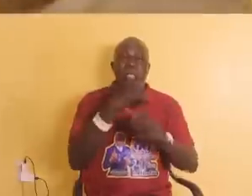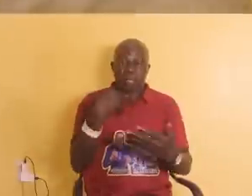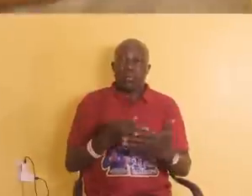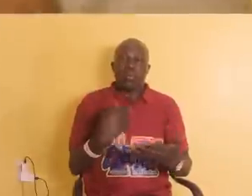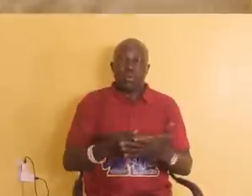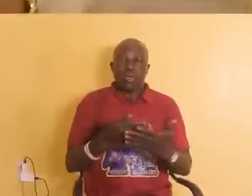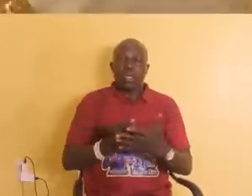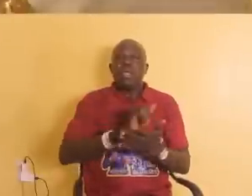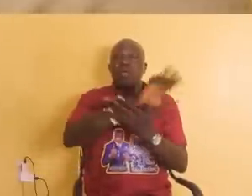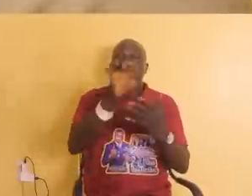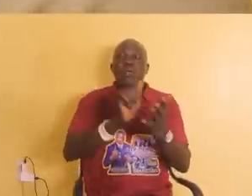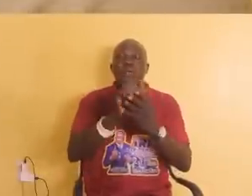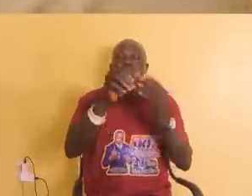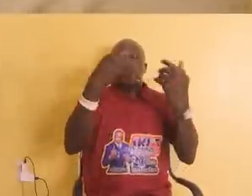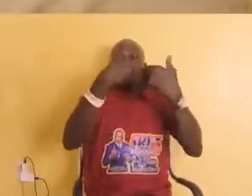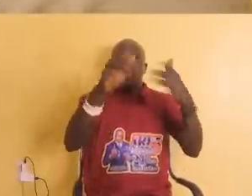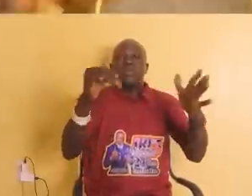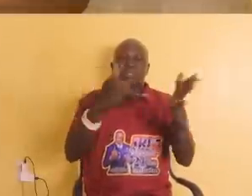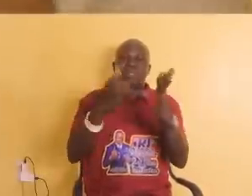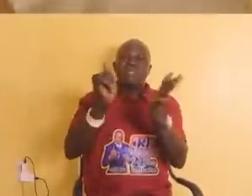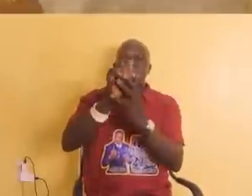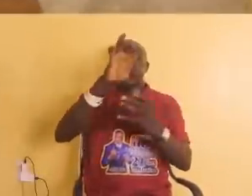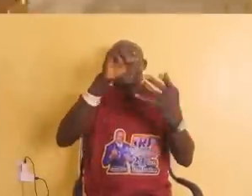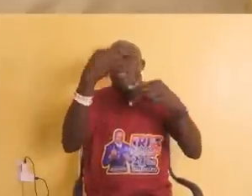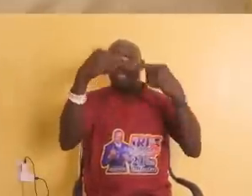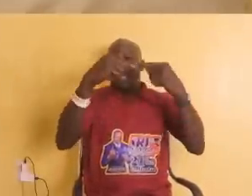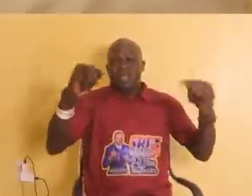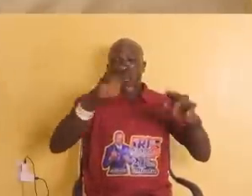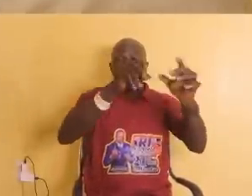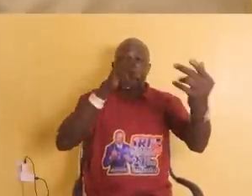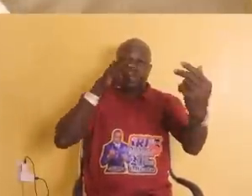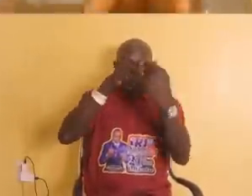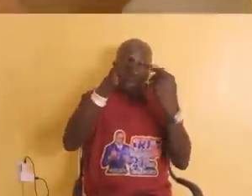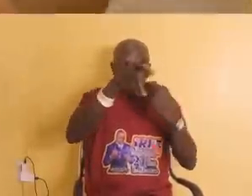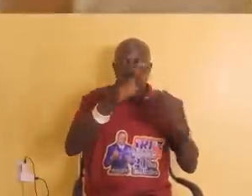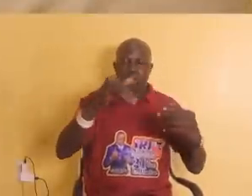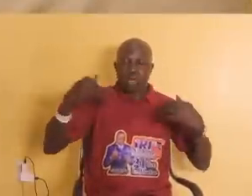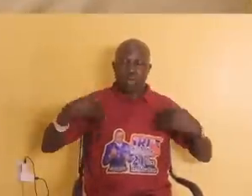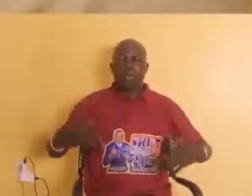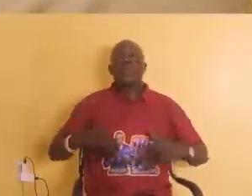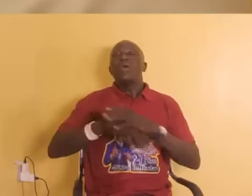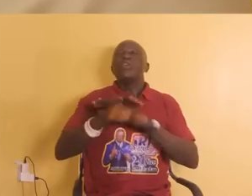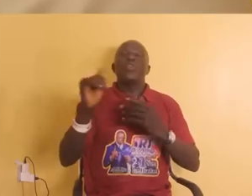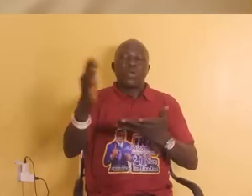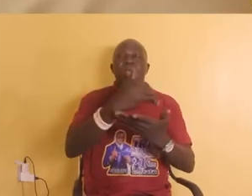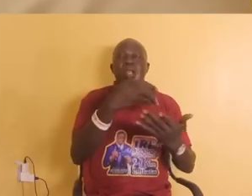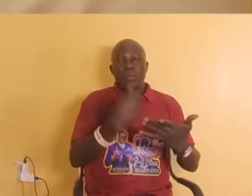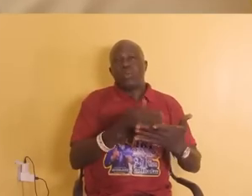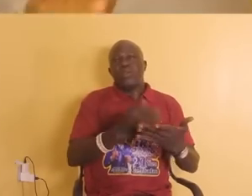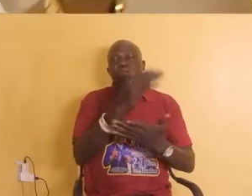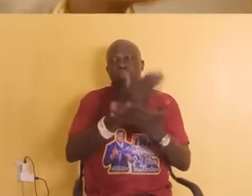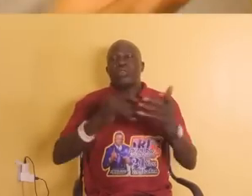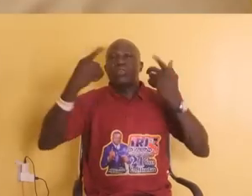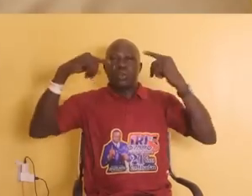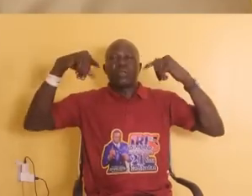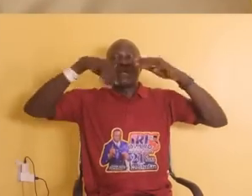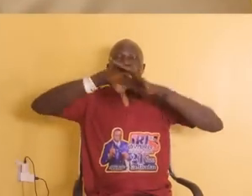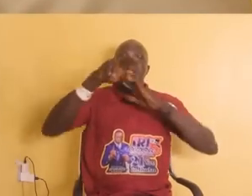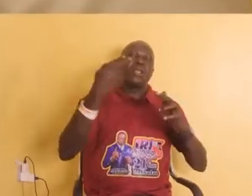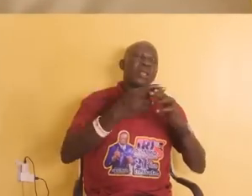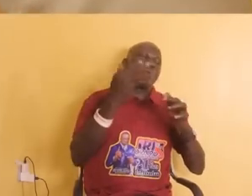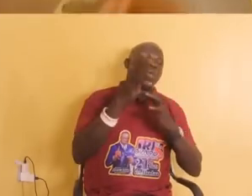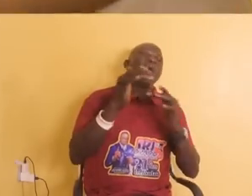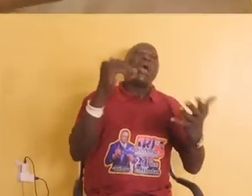money. Arrow wasted. That the enemy will shoot on your head. You know you not to get that money for sustenance. I